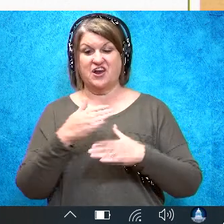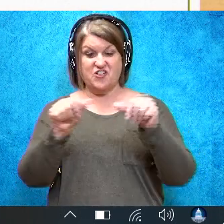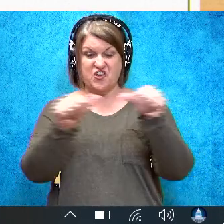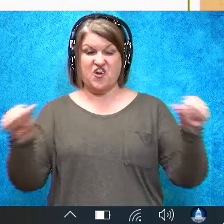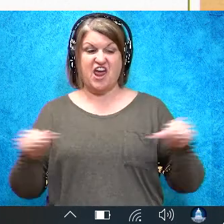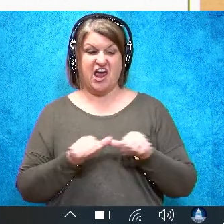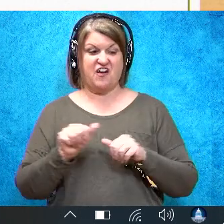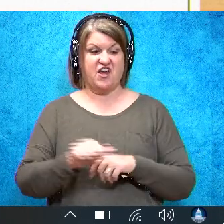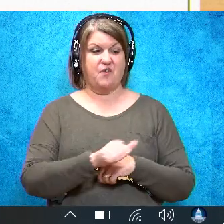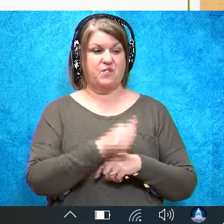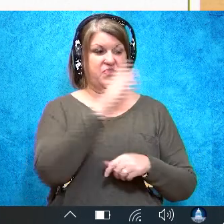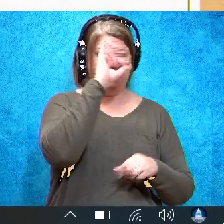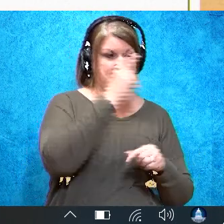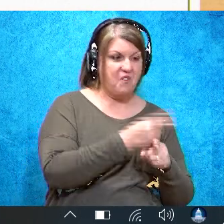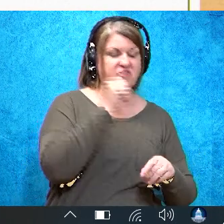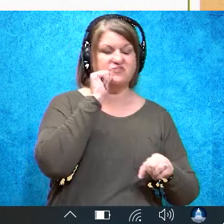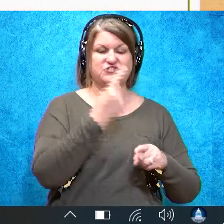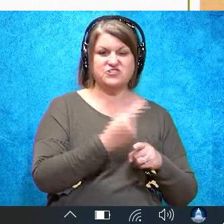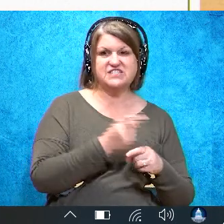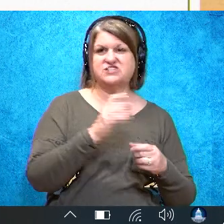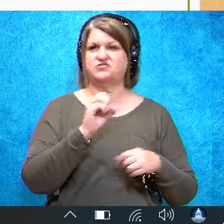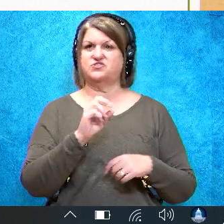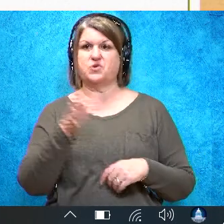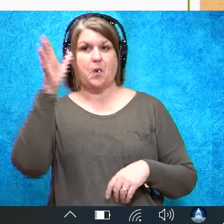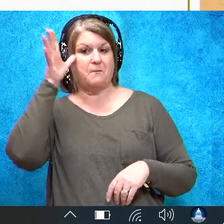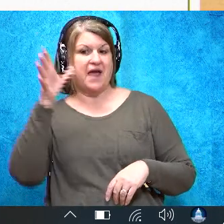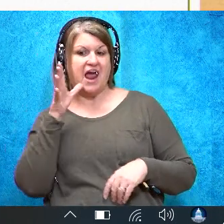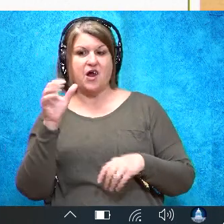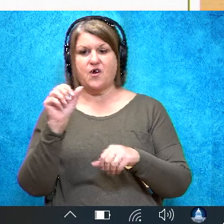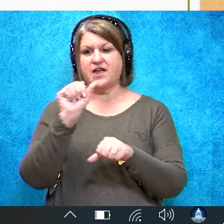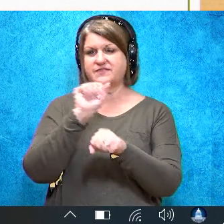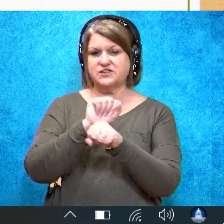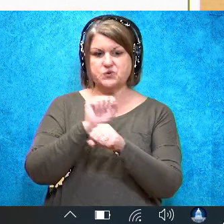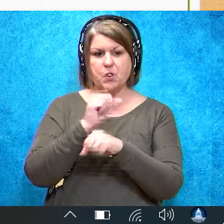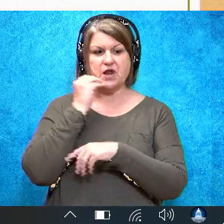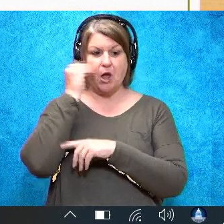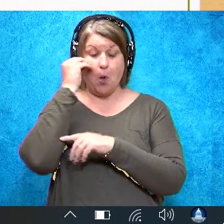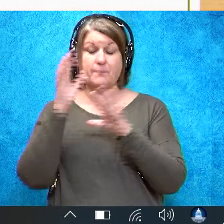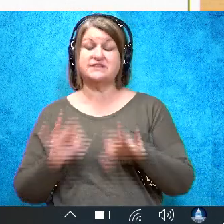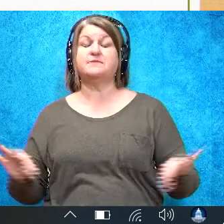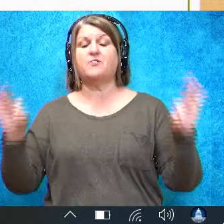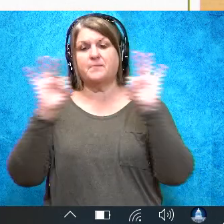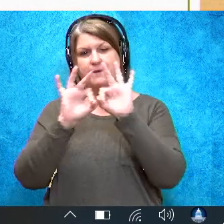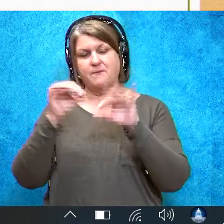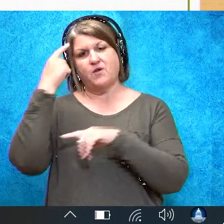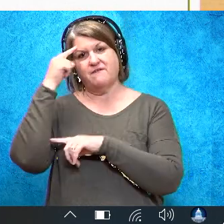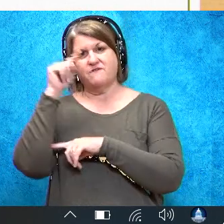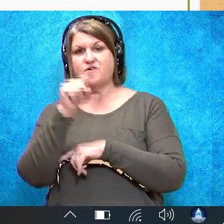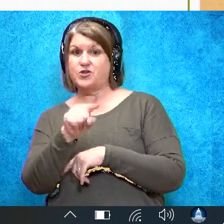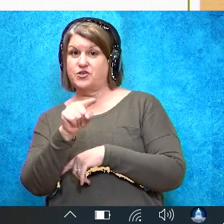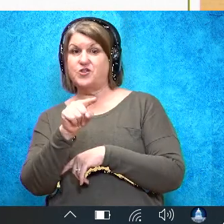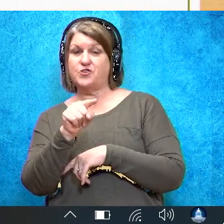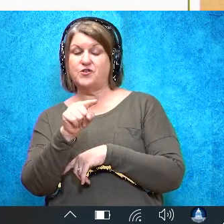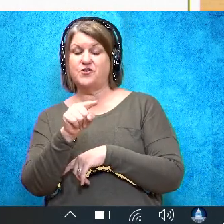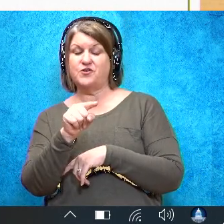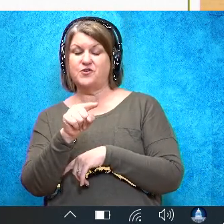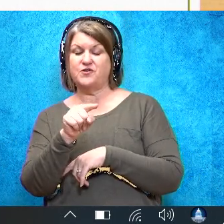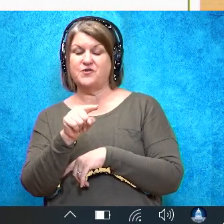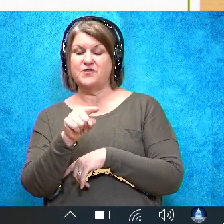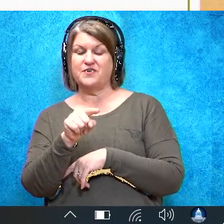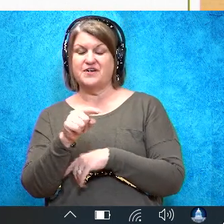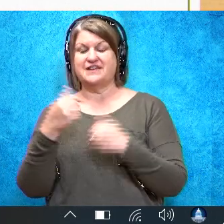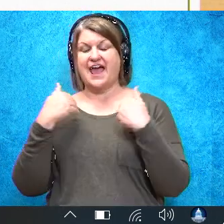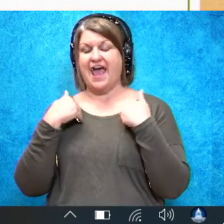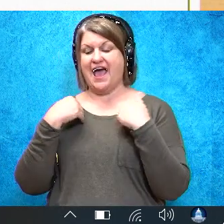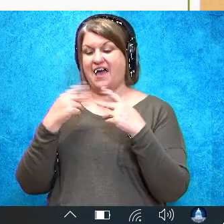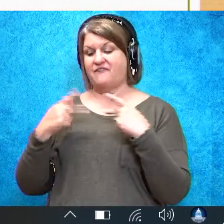maybe a parent that may be working from home. So it's going to be very important for you to try to find a little, carve out a little niche for yourself so